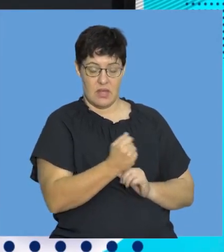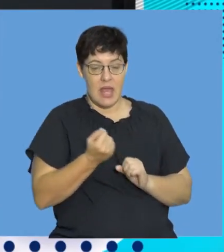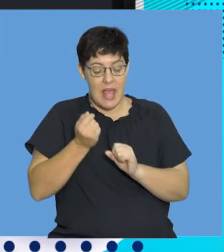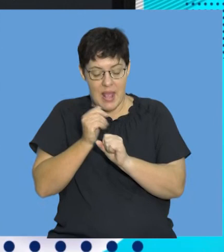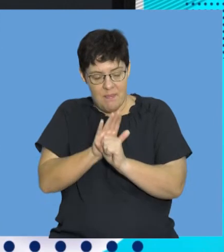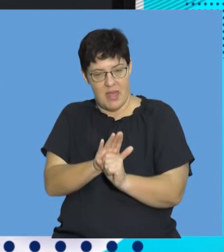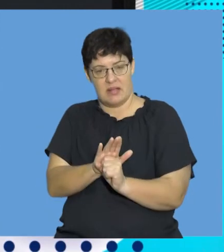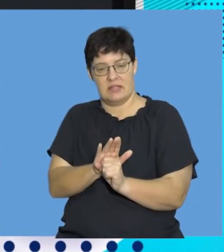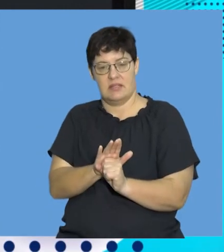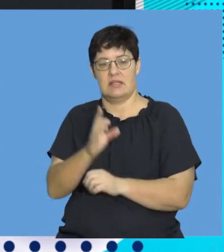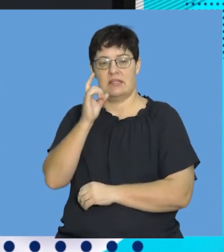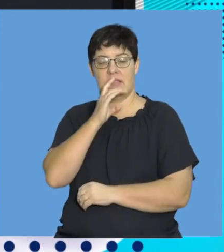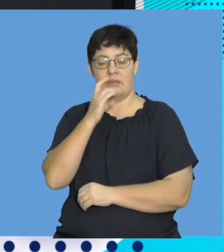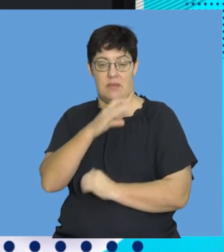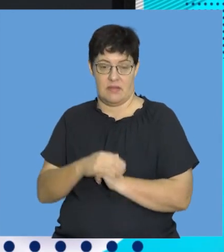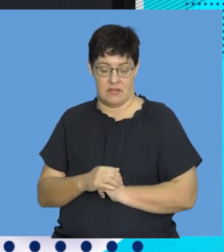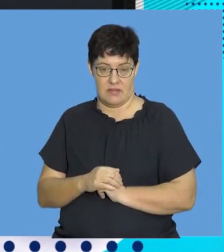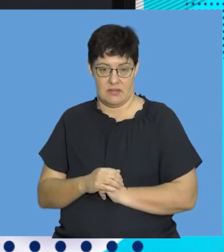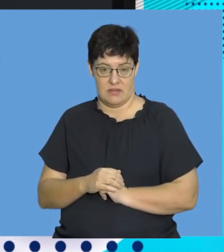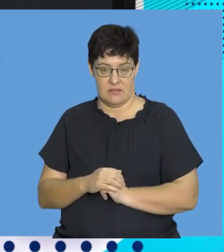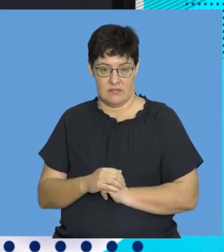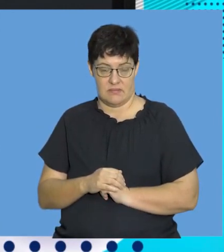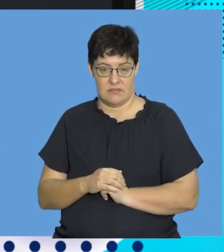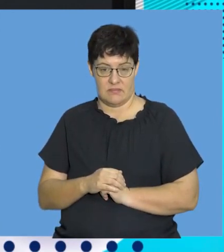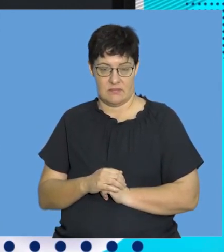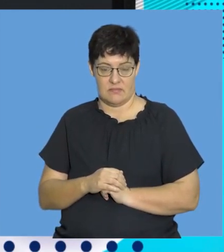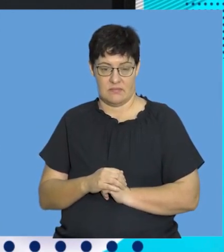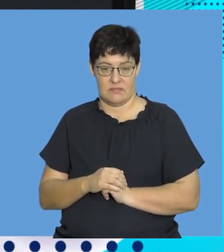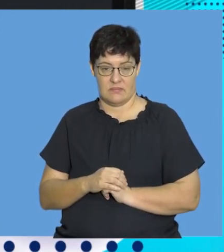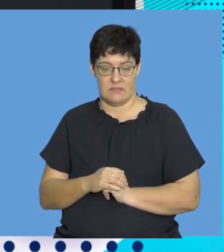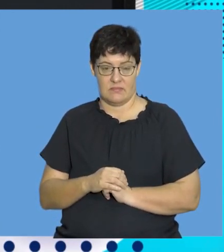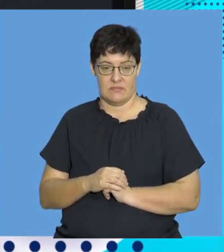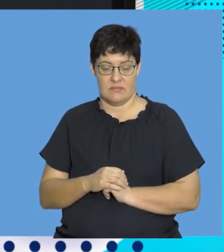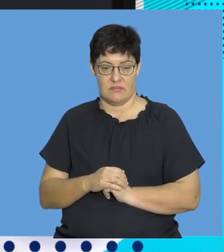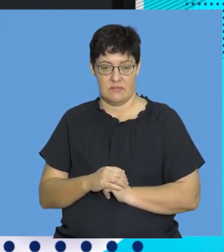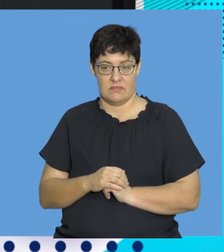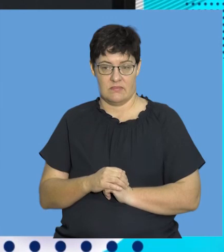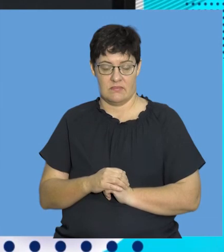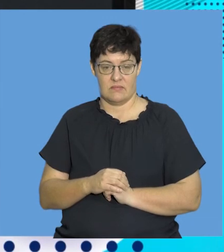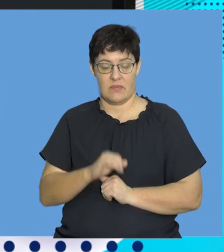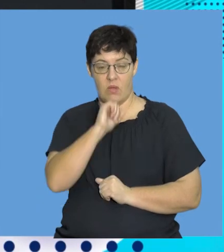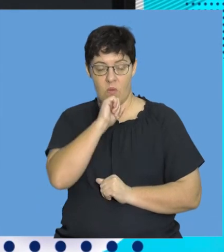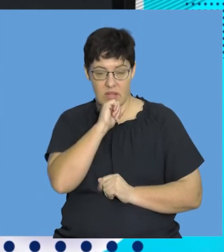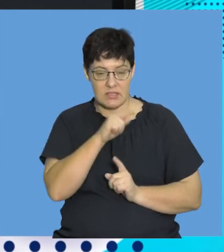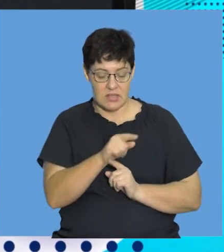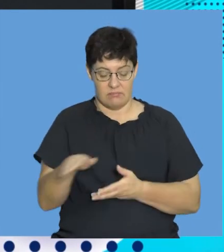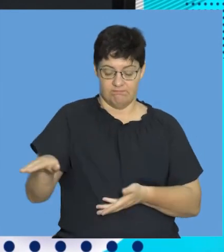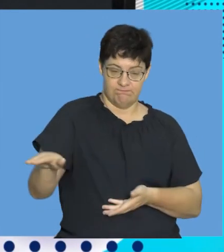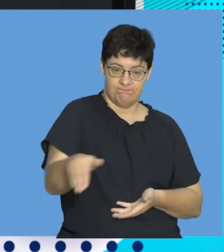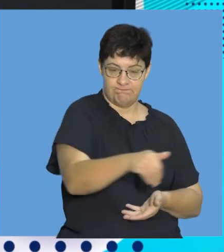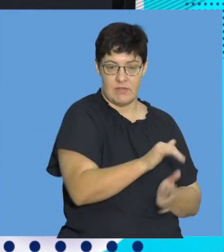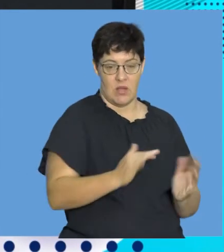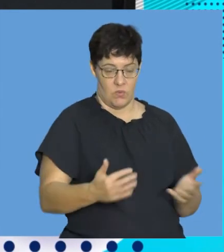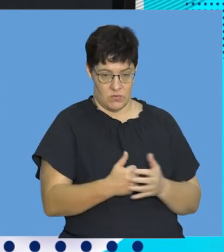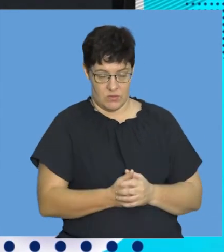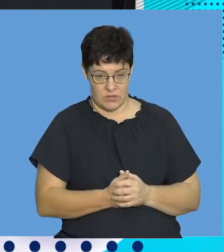on September? Very clear. Here's my August. Here's my collection. Can you see? It's set